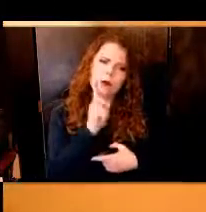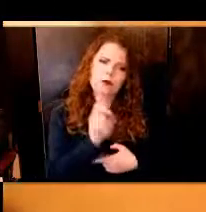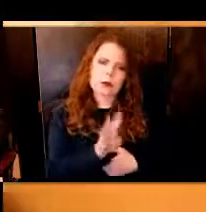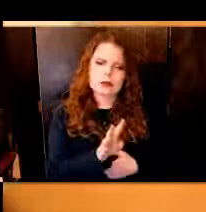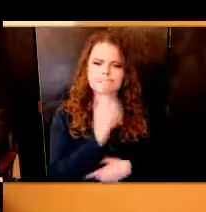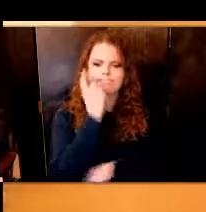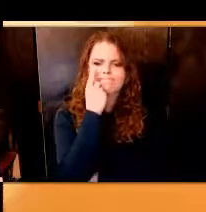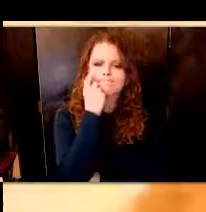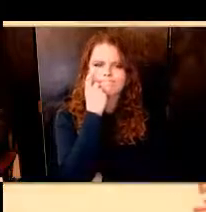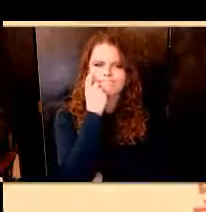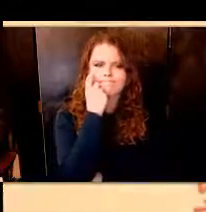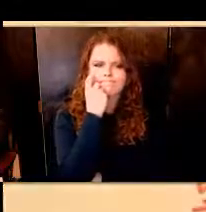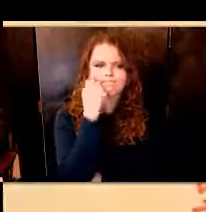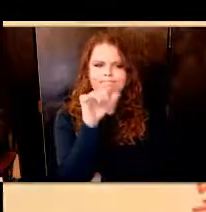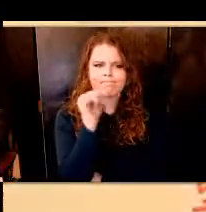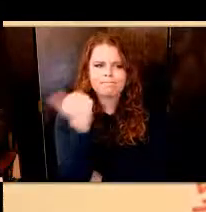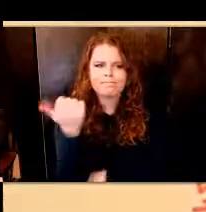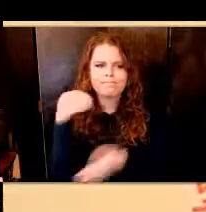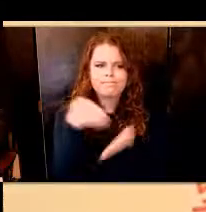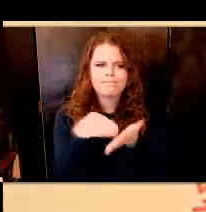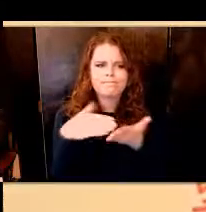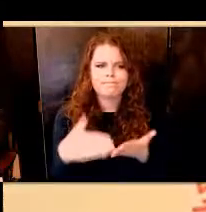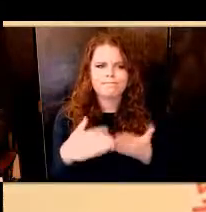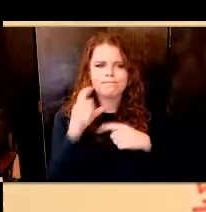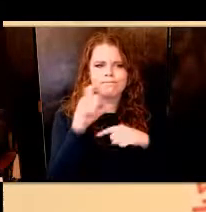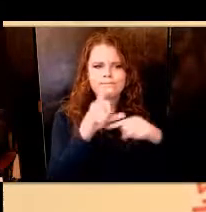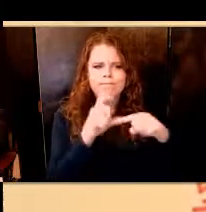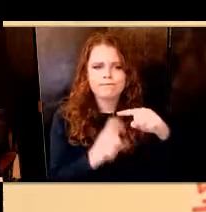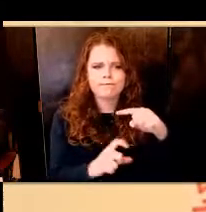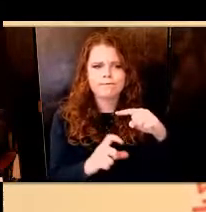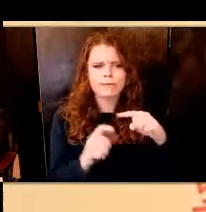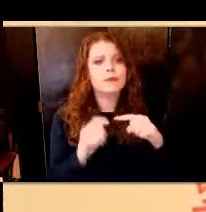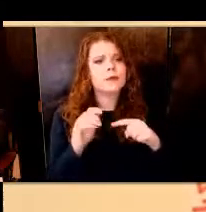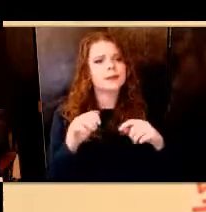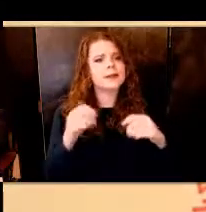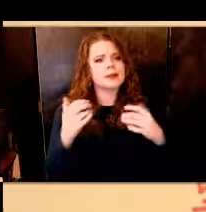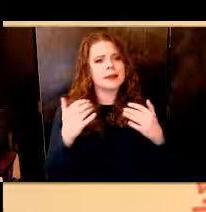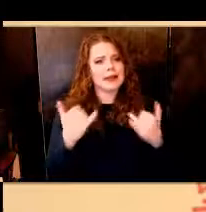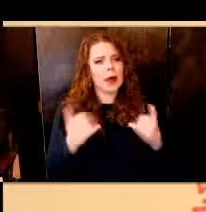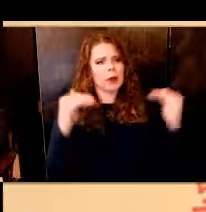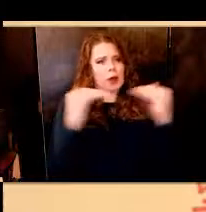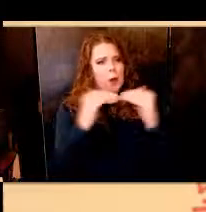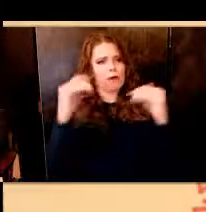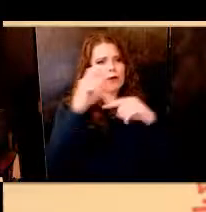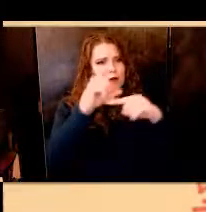I wonder though if there's anybody else with a fraction that is equivalent to 1/4.